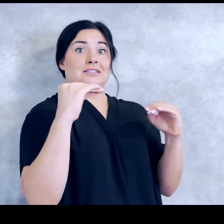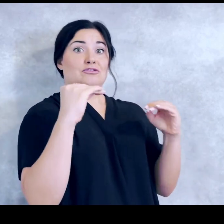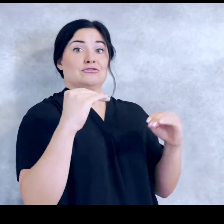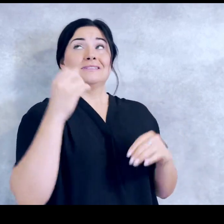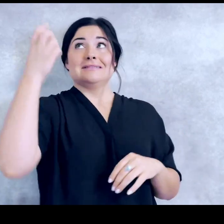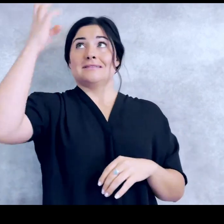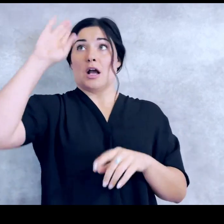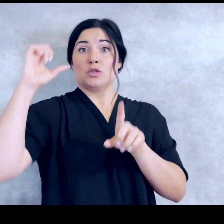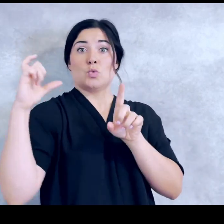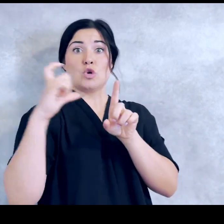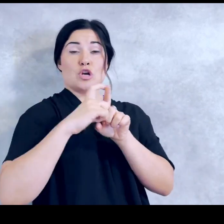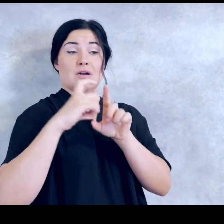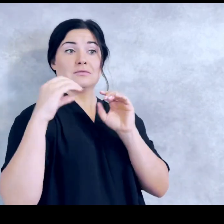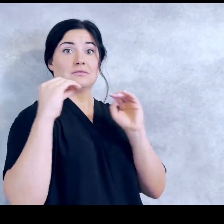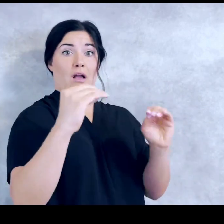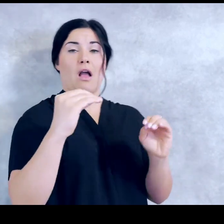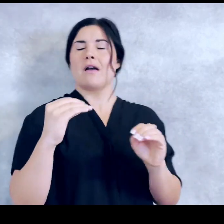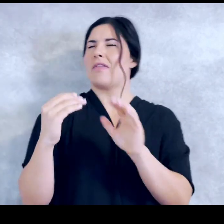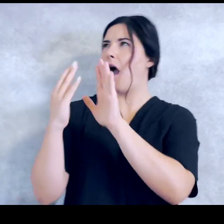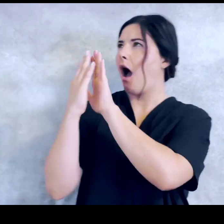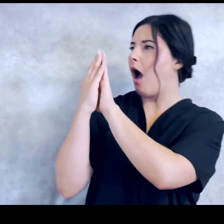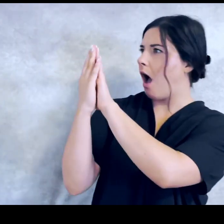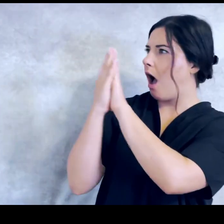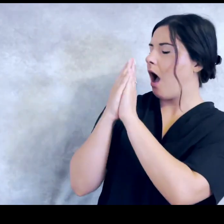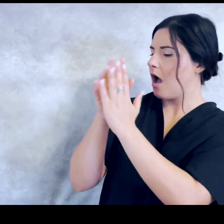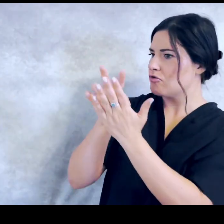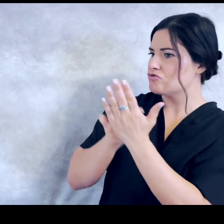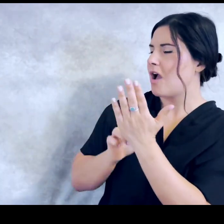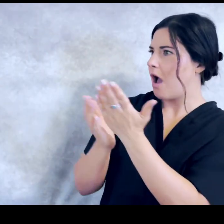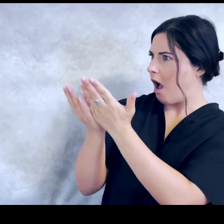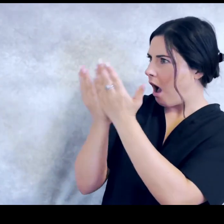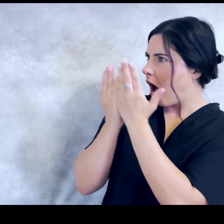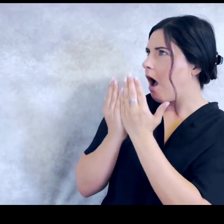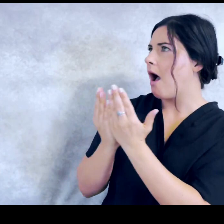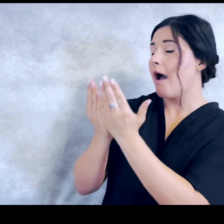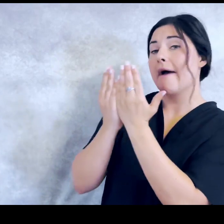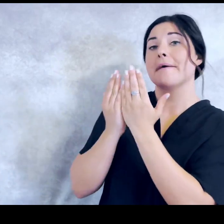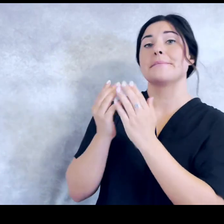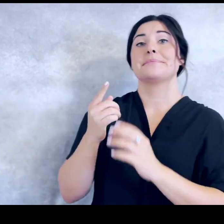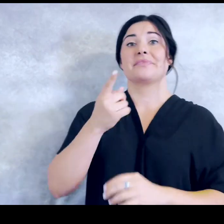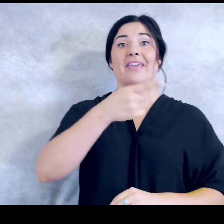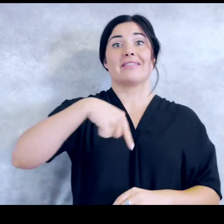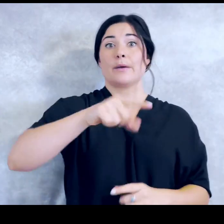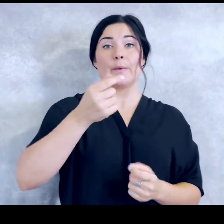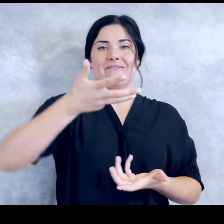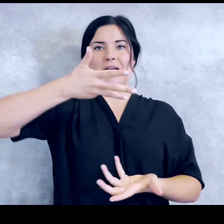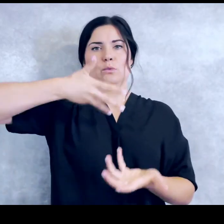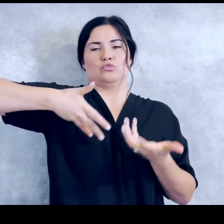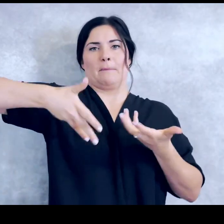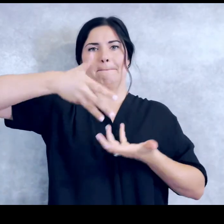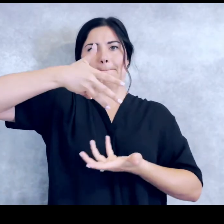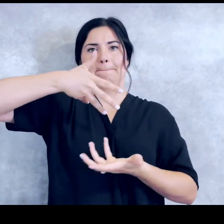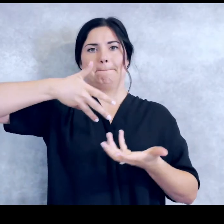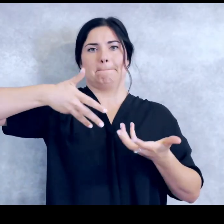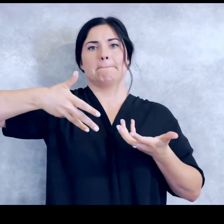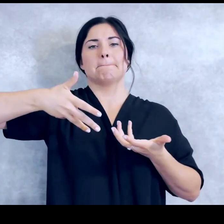it was God's word, it was his instruction. They devoted themselves to it. They devoted themselves to the fellowship. That was